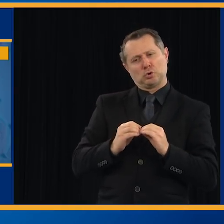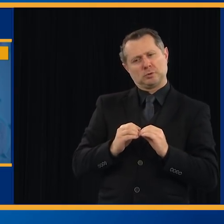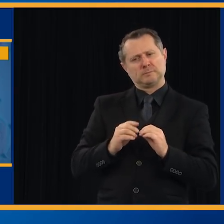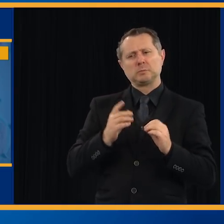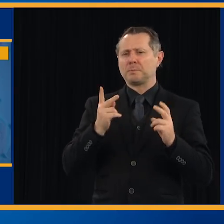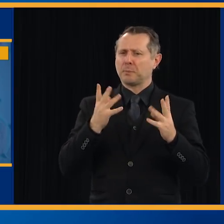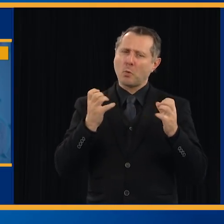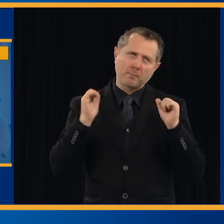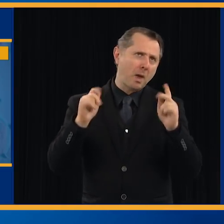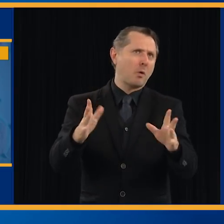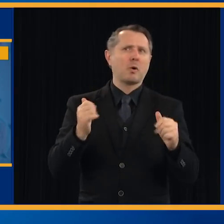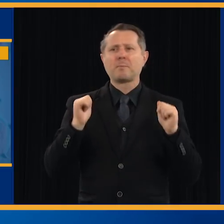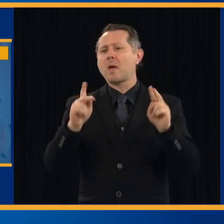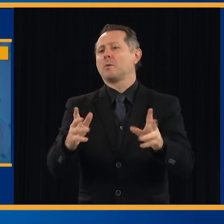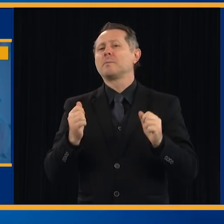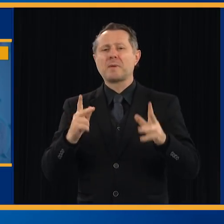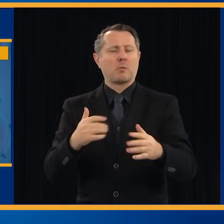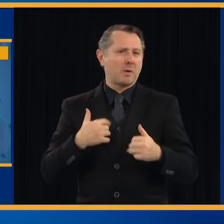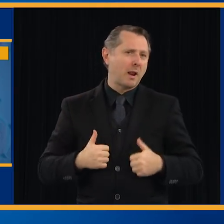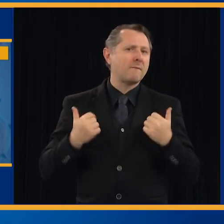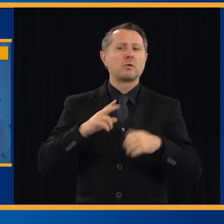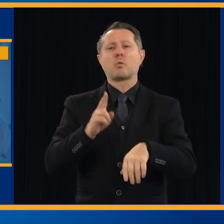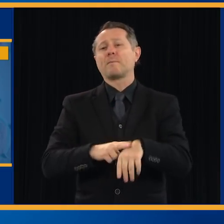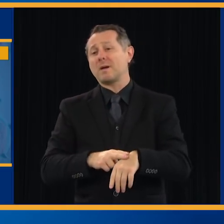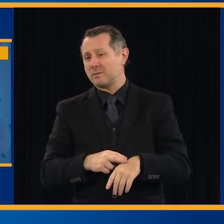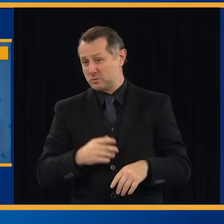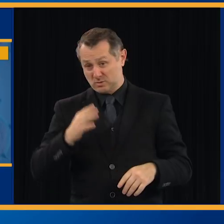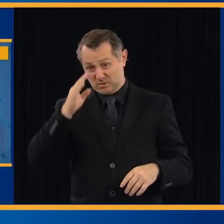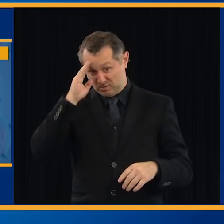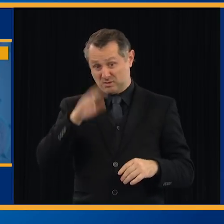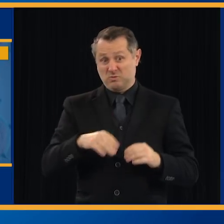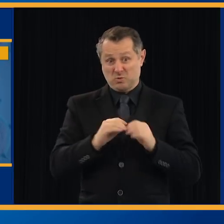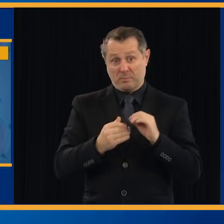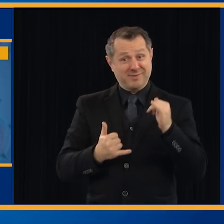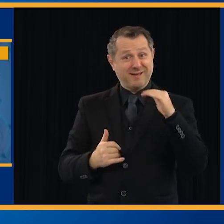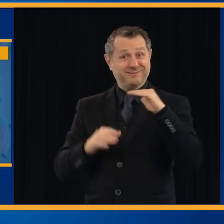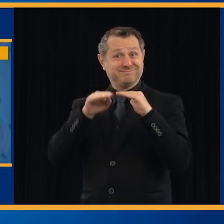life. We have slowed the infection rate down to 0.9%.